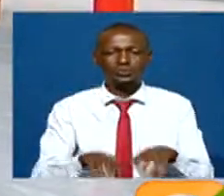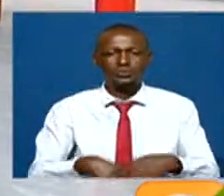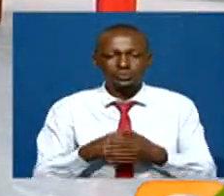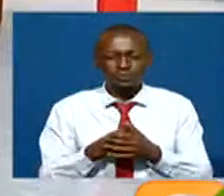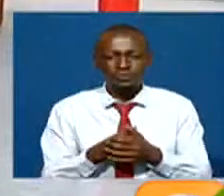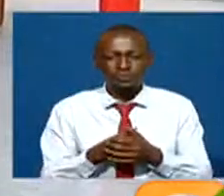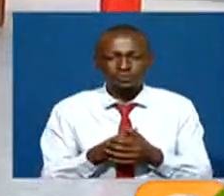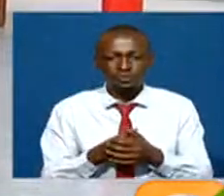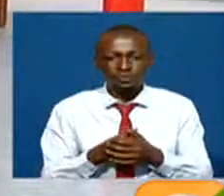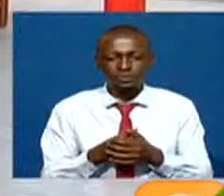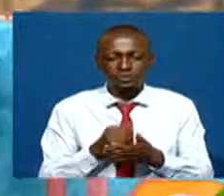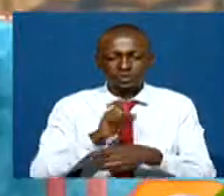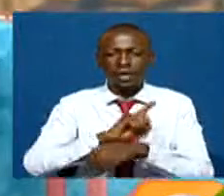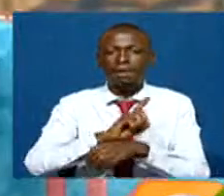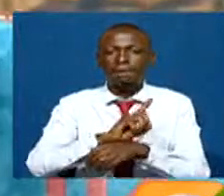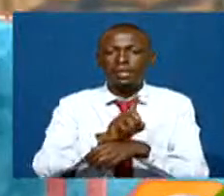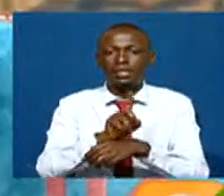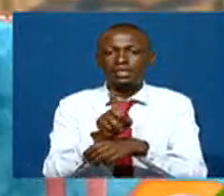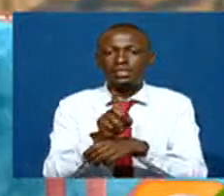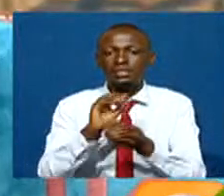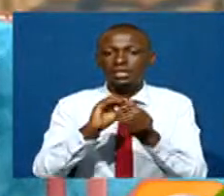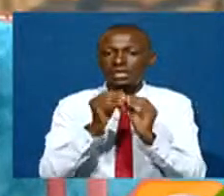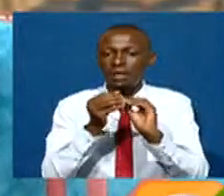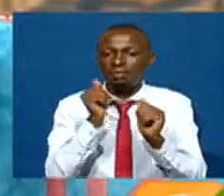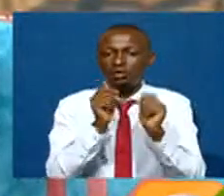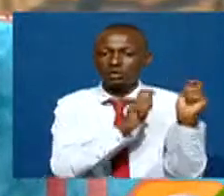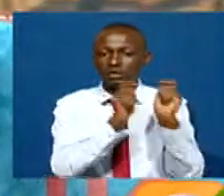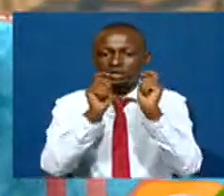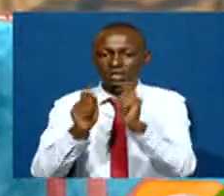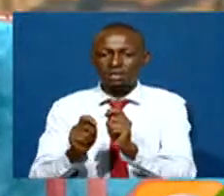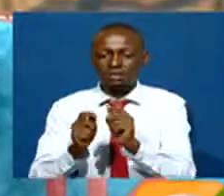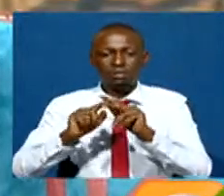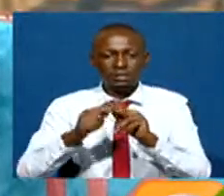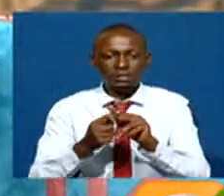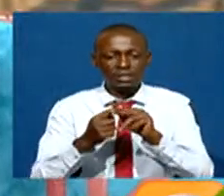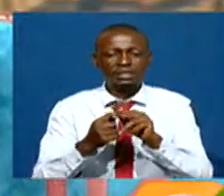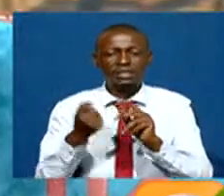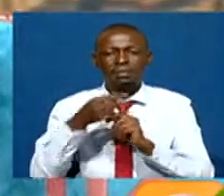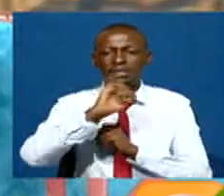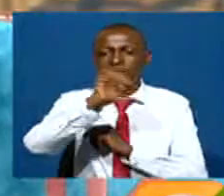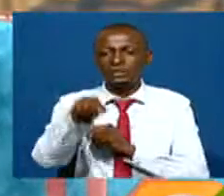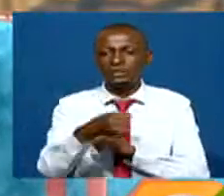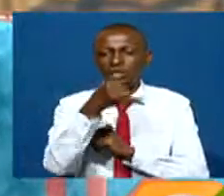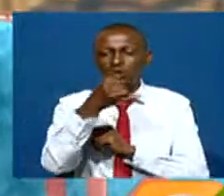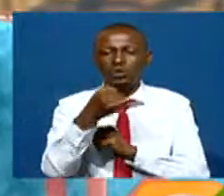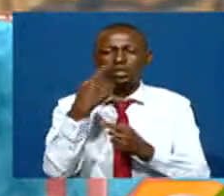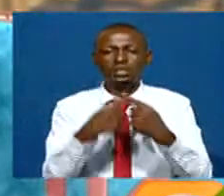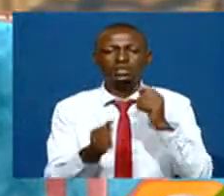the number of minutes that have transpired since 1st January 1993 is about